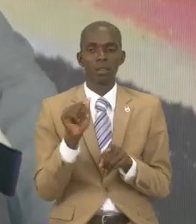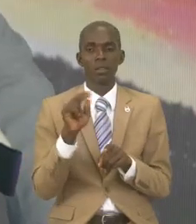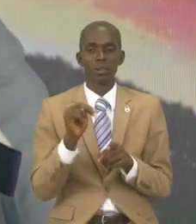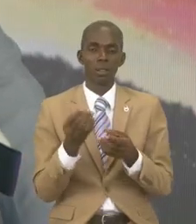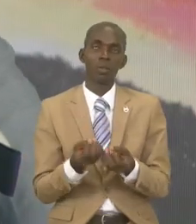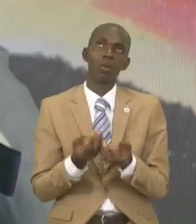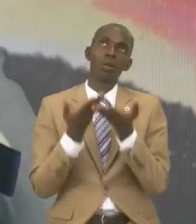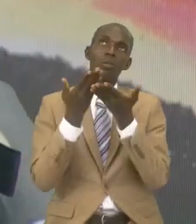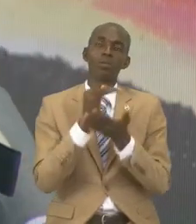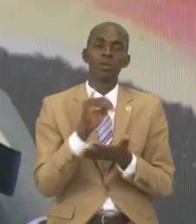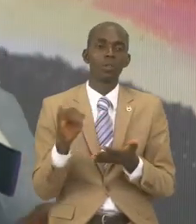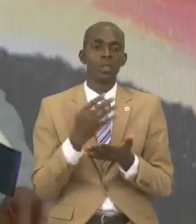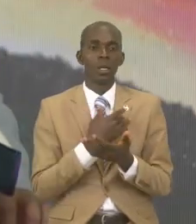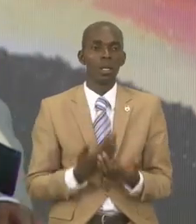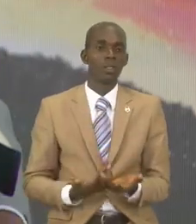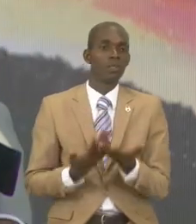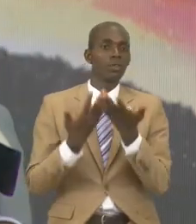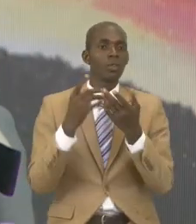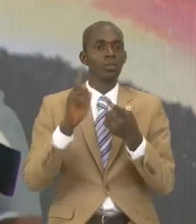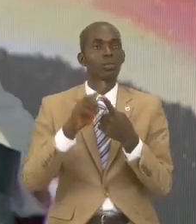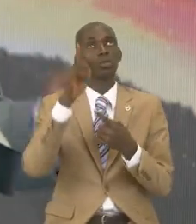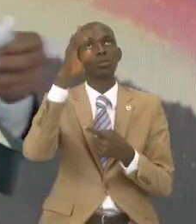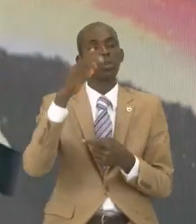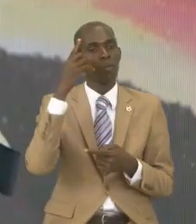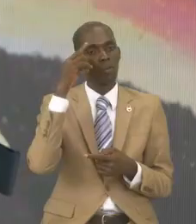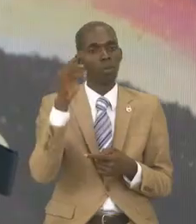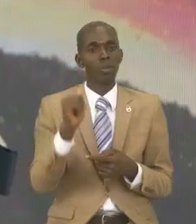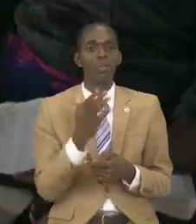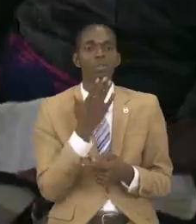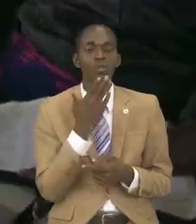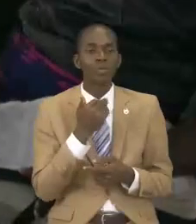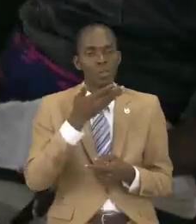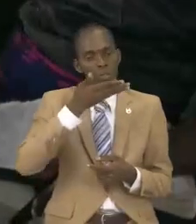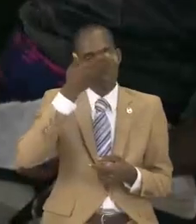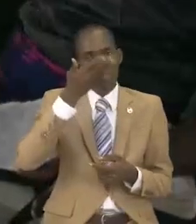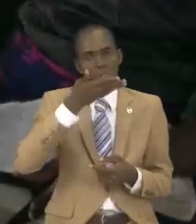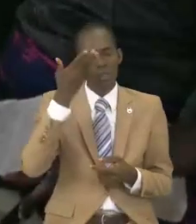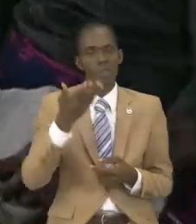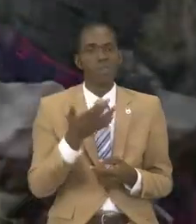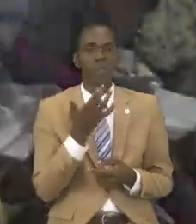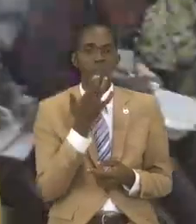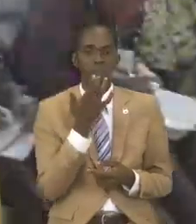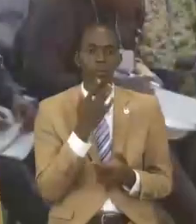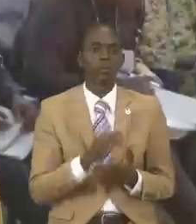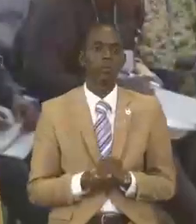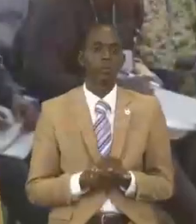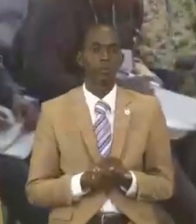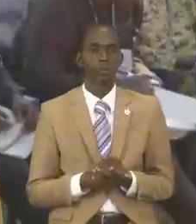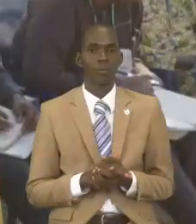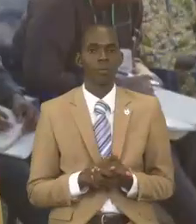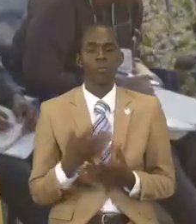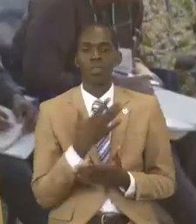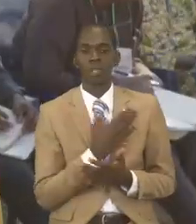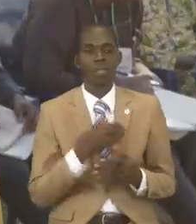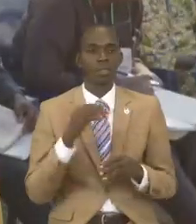a sacrifice to God for a sweet-smelling savor. And then in